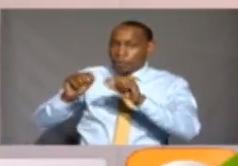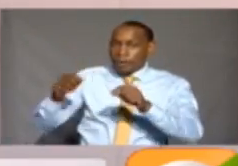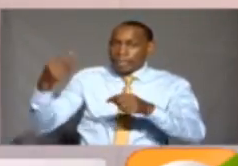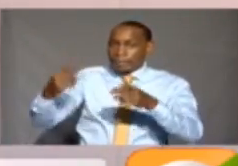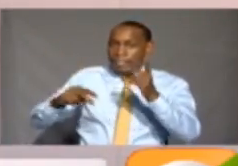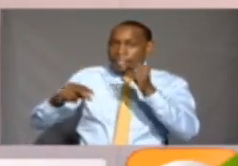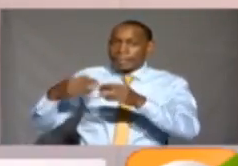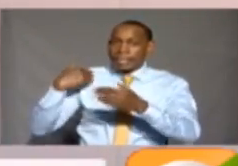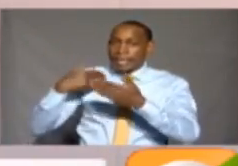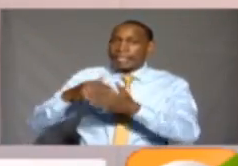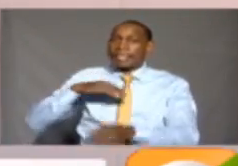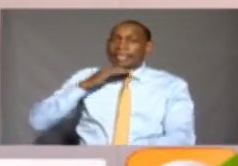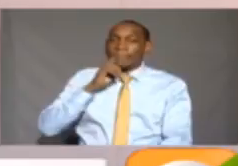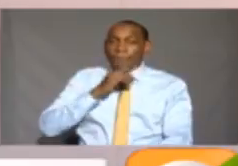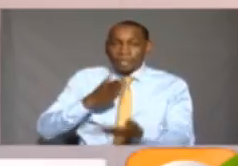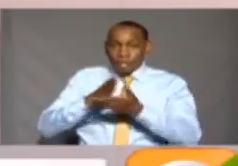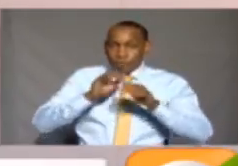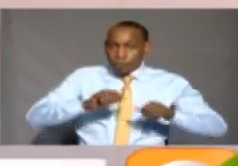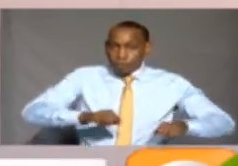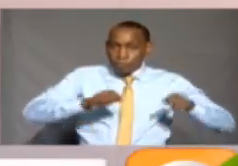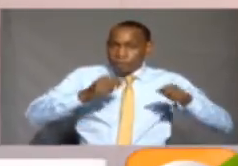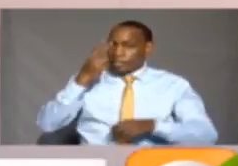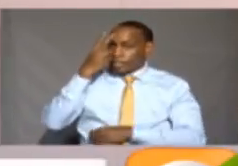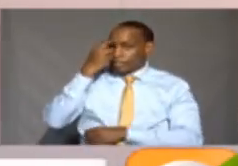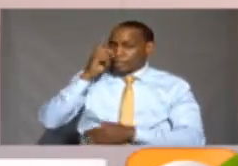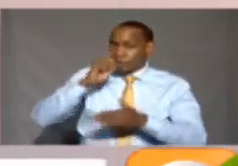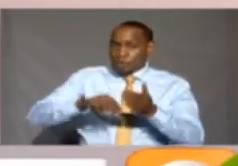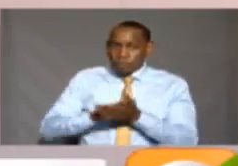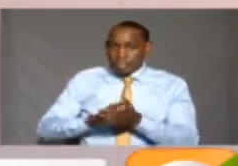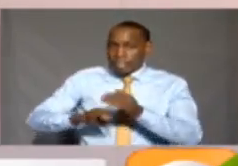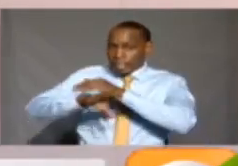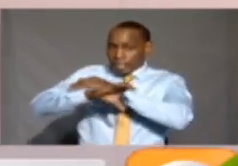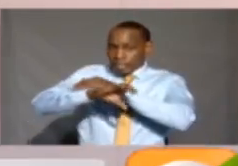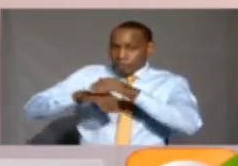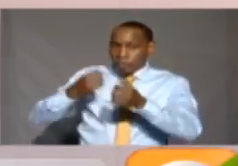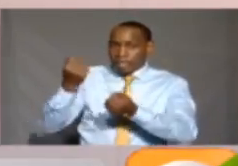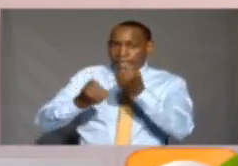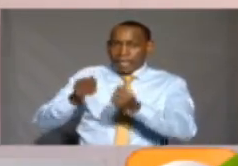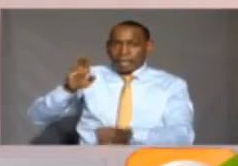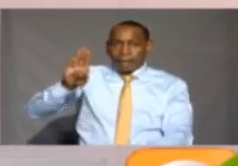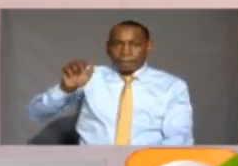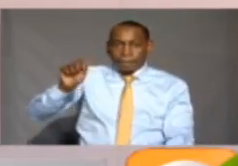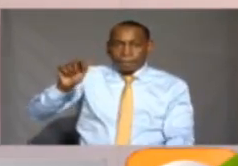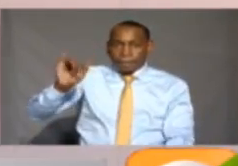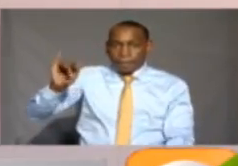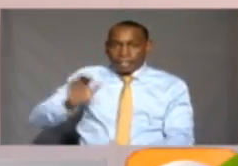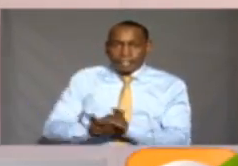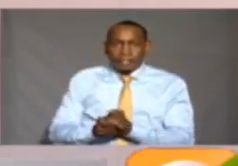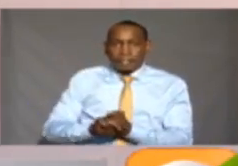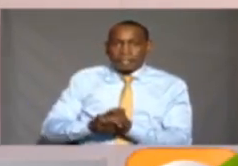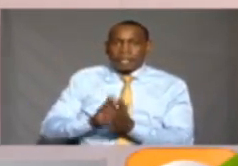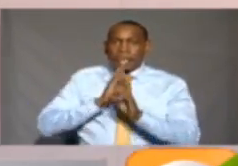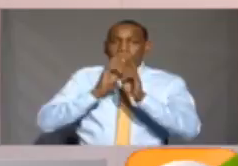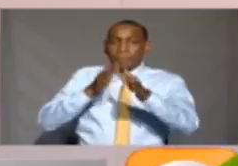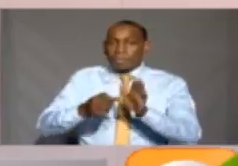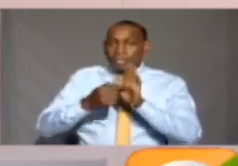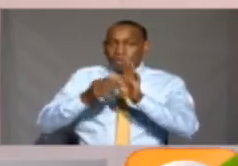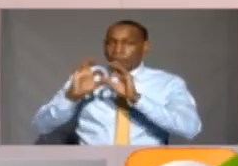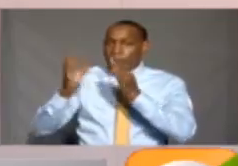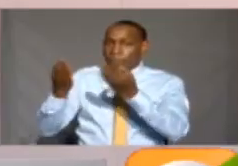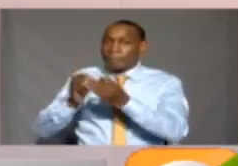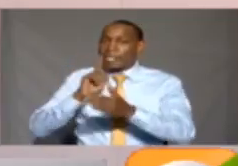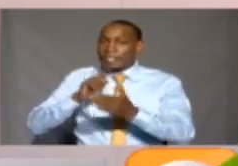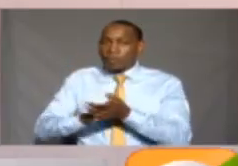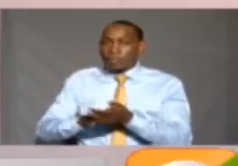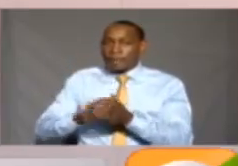beaten to death by the employer on suspicion that he stole a car battery. Mary Anyambora reports that the family says